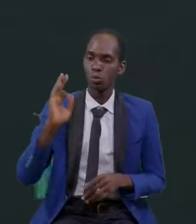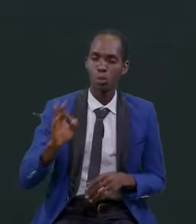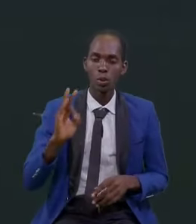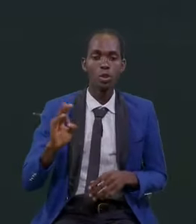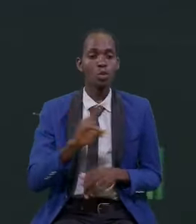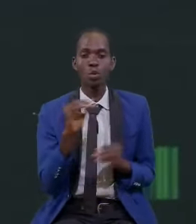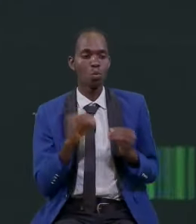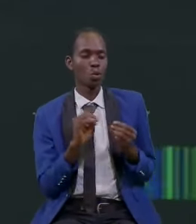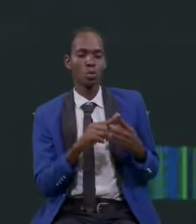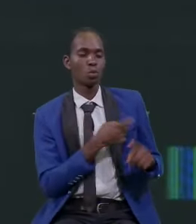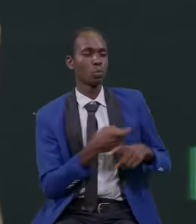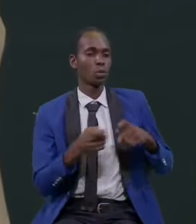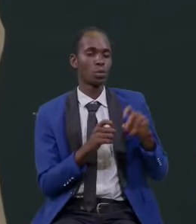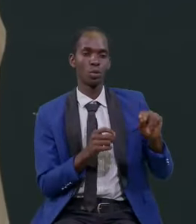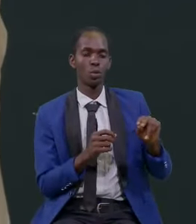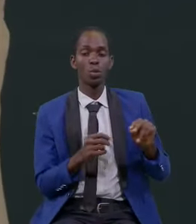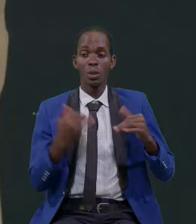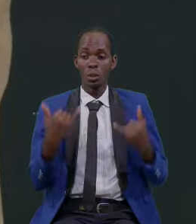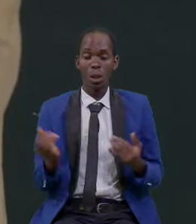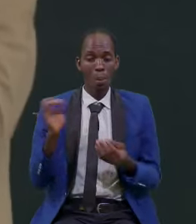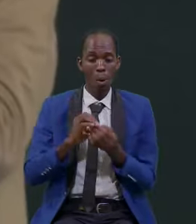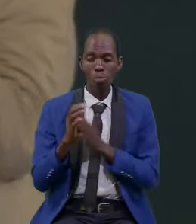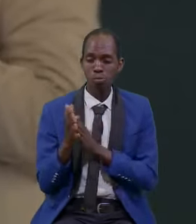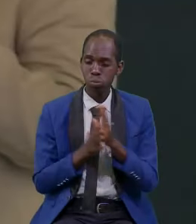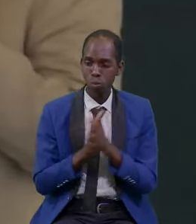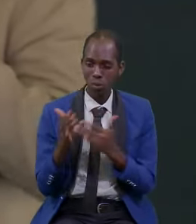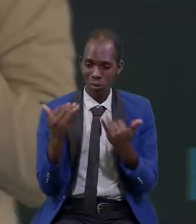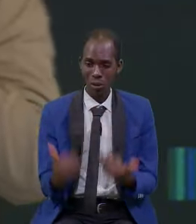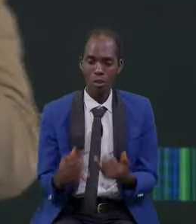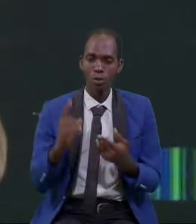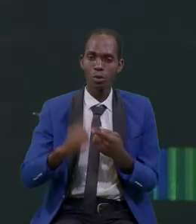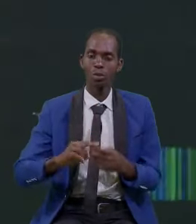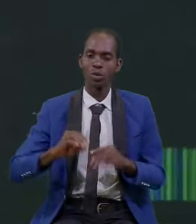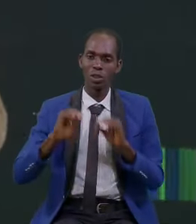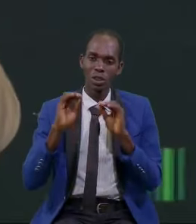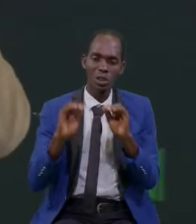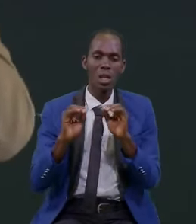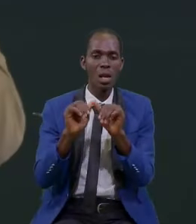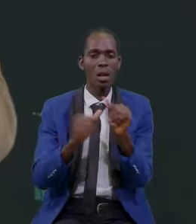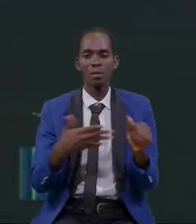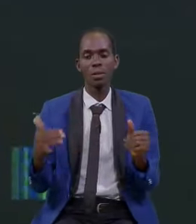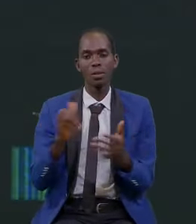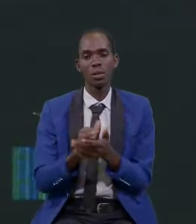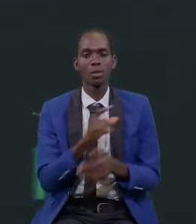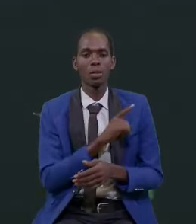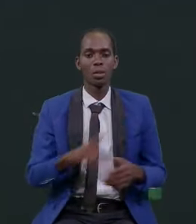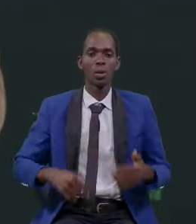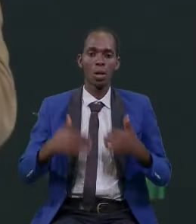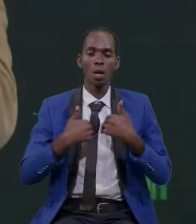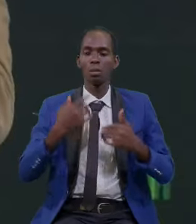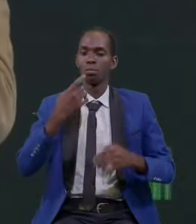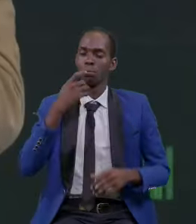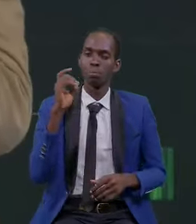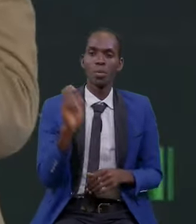Zealous to teach everything the Lord had commanded. That's what it does for us. And if he has not